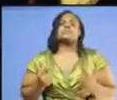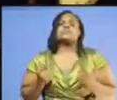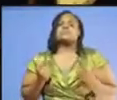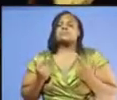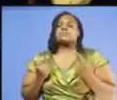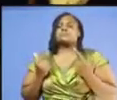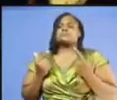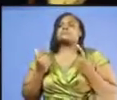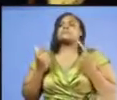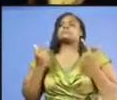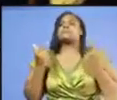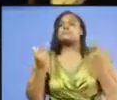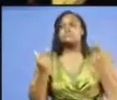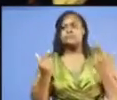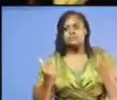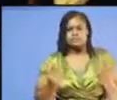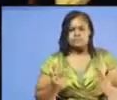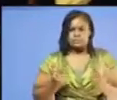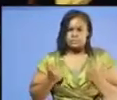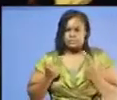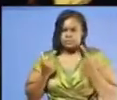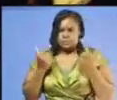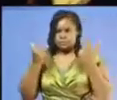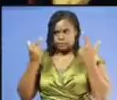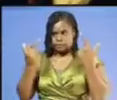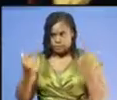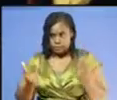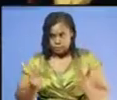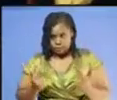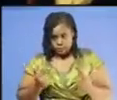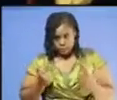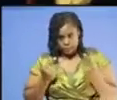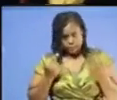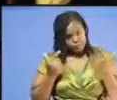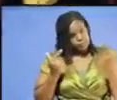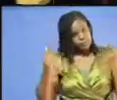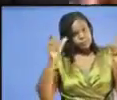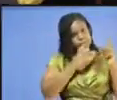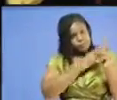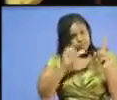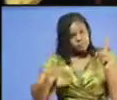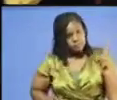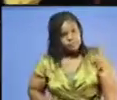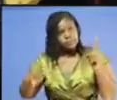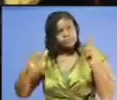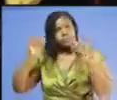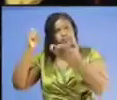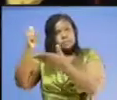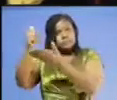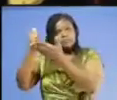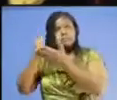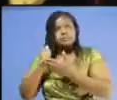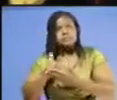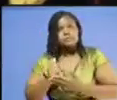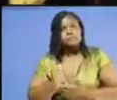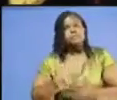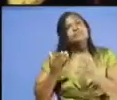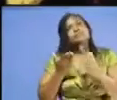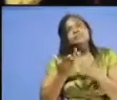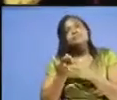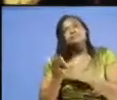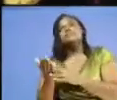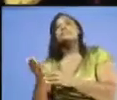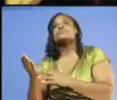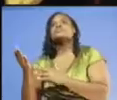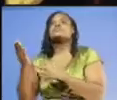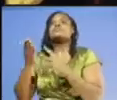and higher and higher and higher. Because blessed is that man whose God is the Lord.